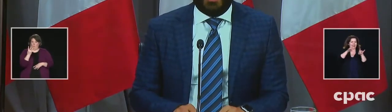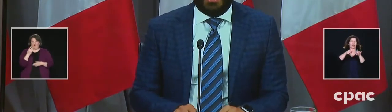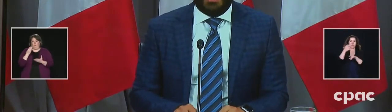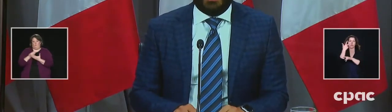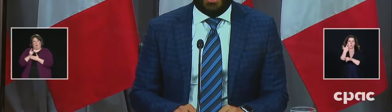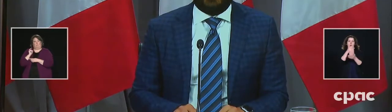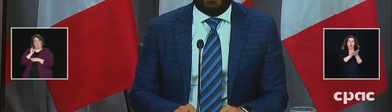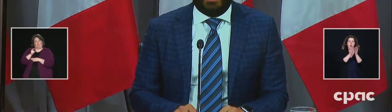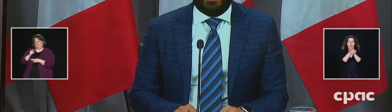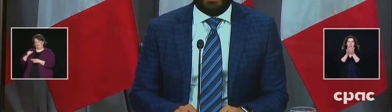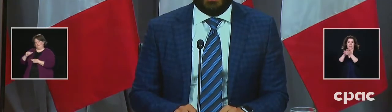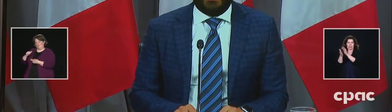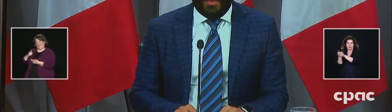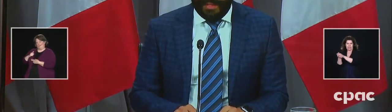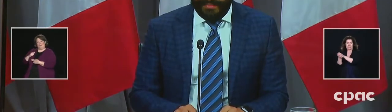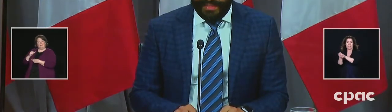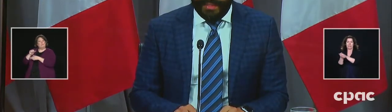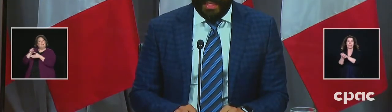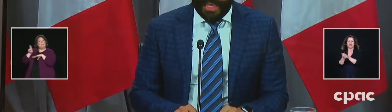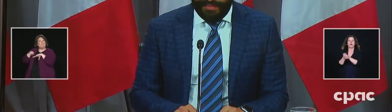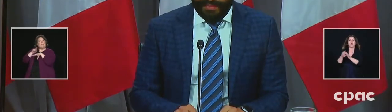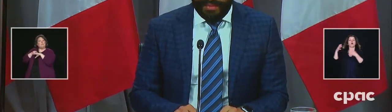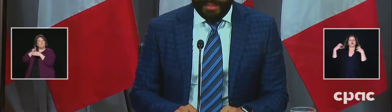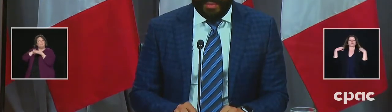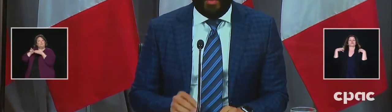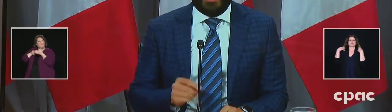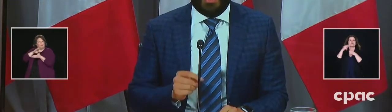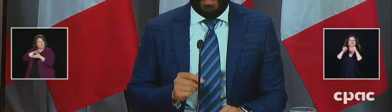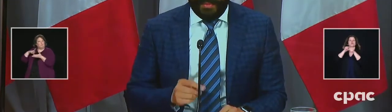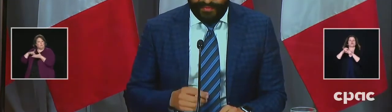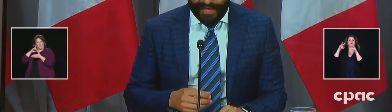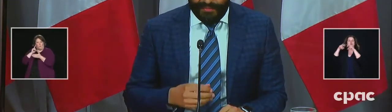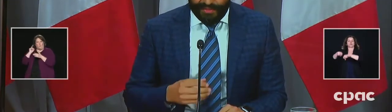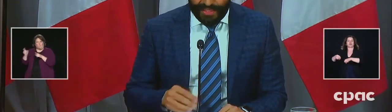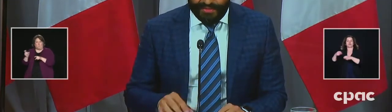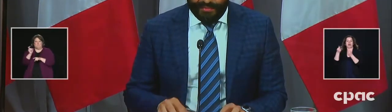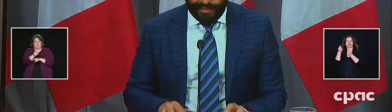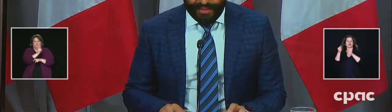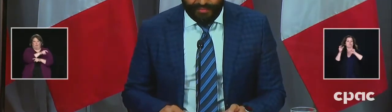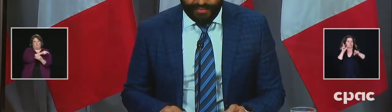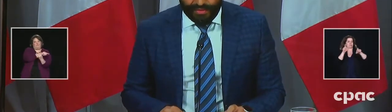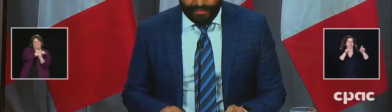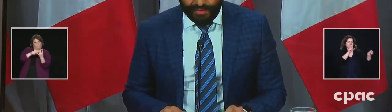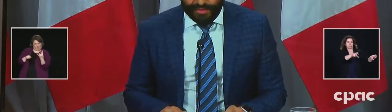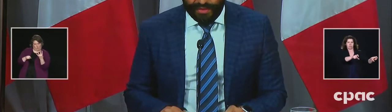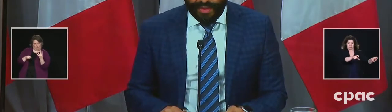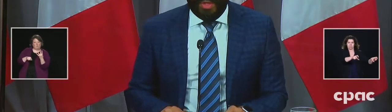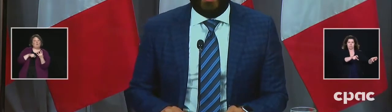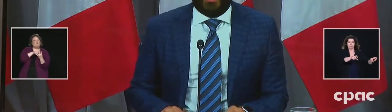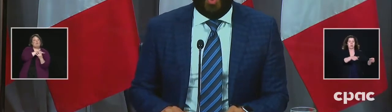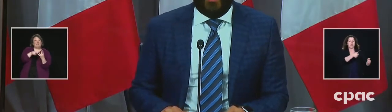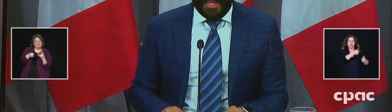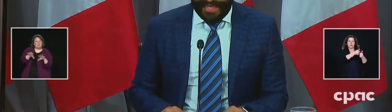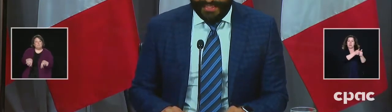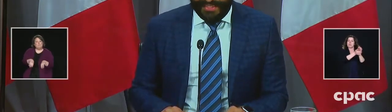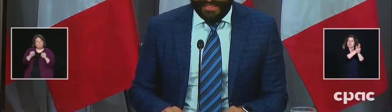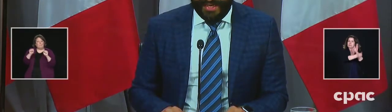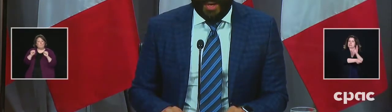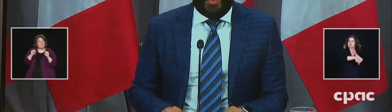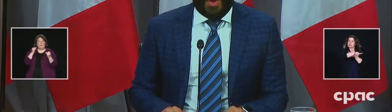their expertise and research and development capabilities towards providing potentially breakthrough solutions for